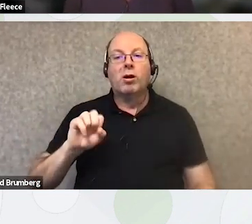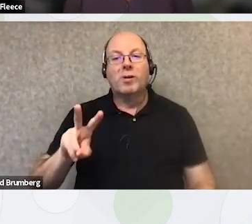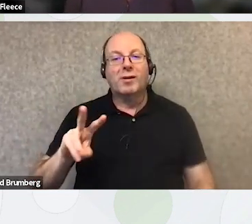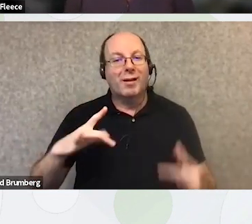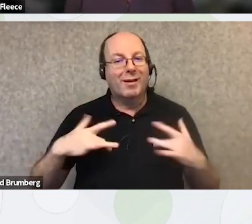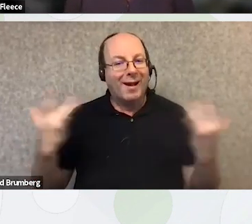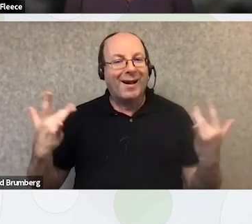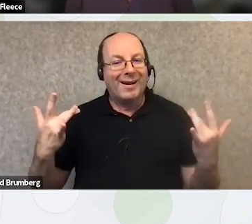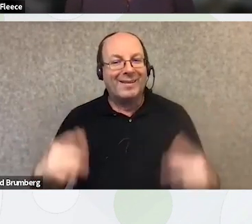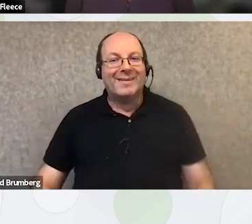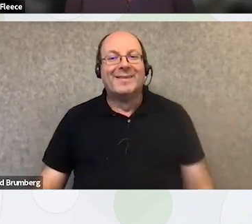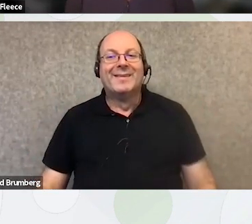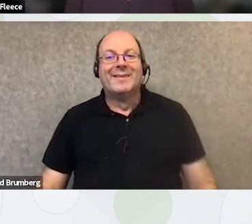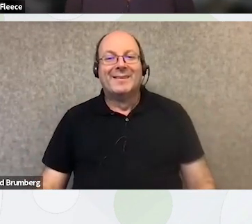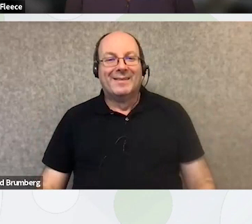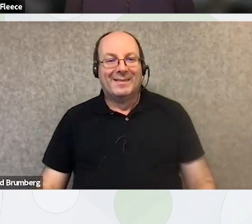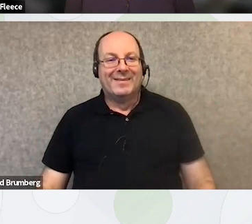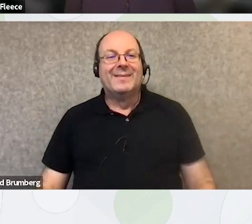exciting.